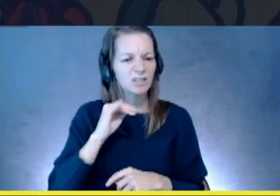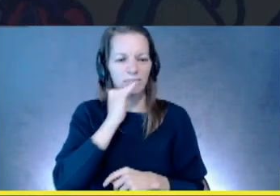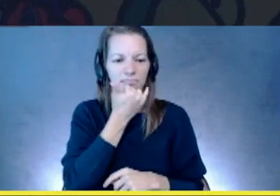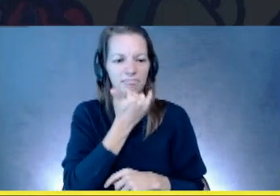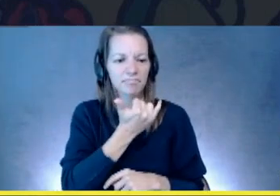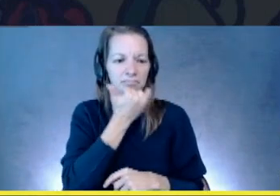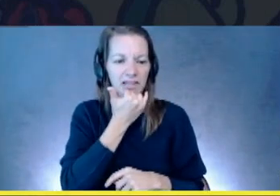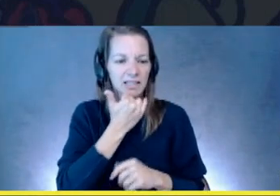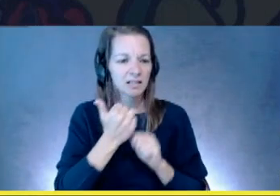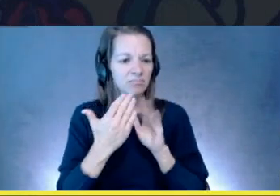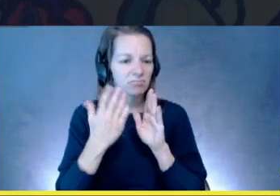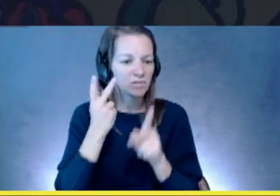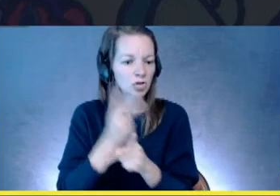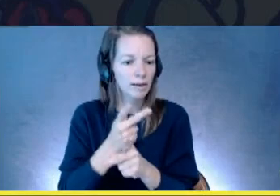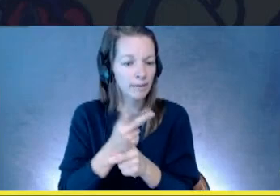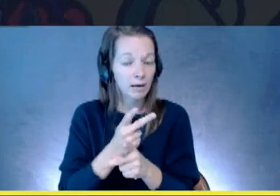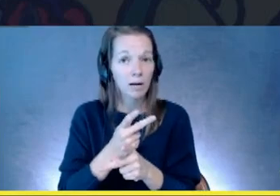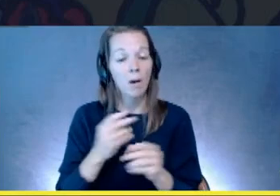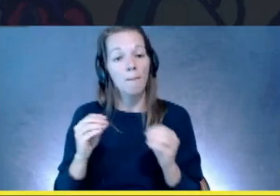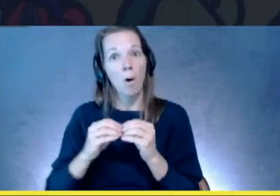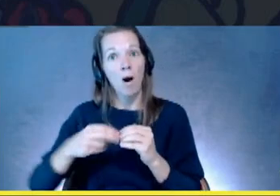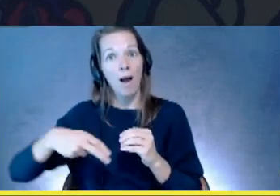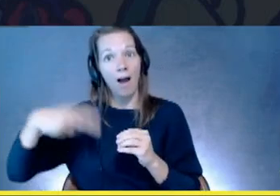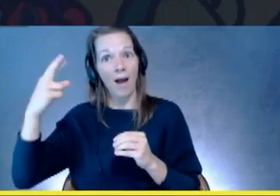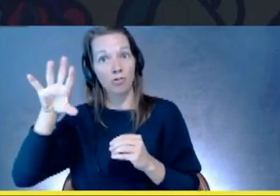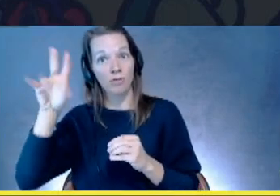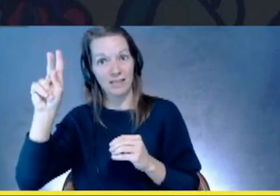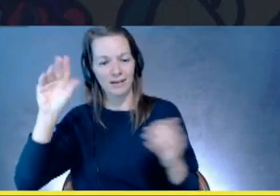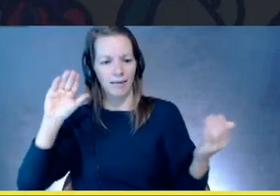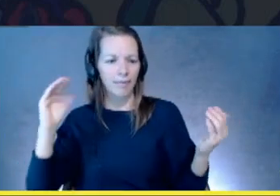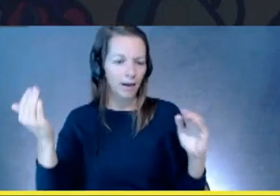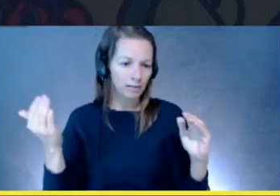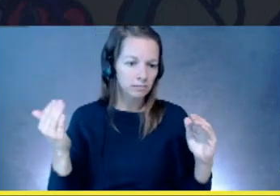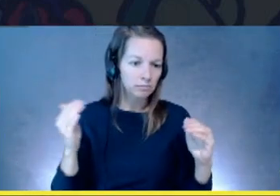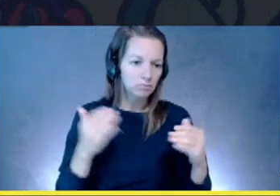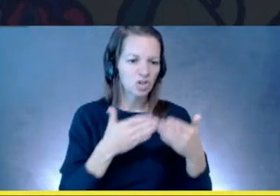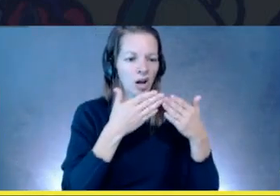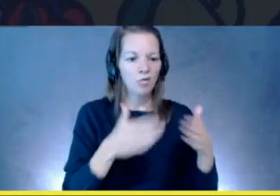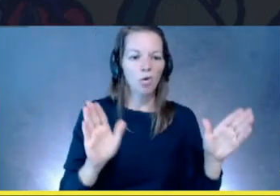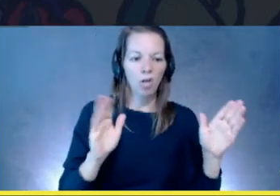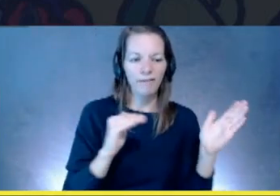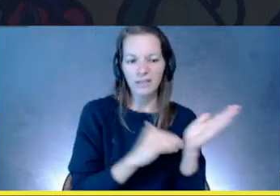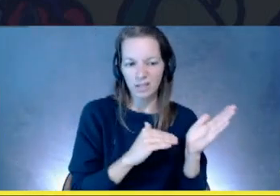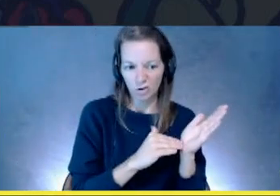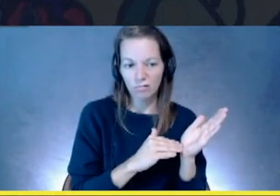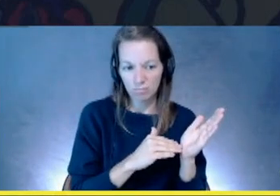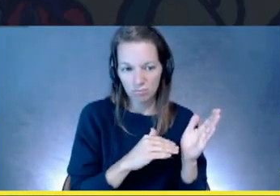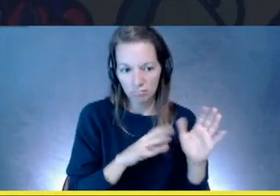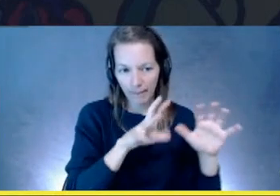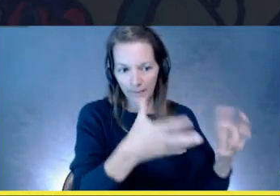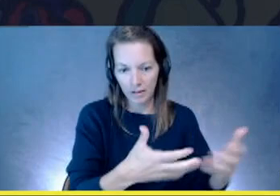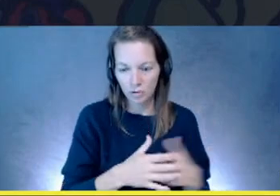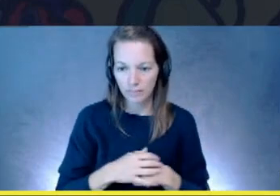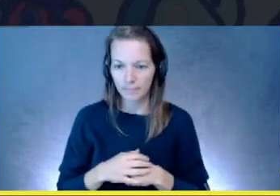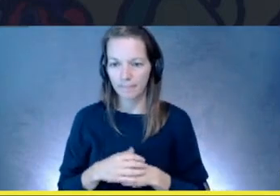putting them at higher risk of mistreatment than the general physician population. Next slide.